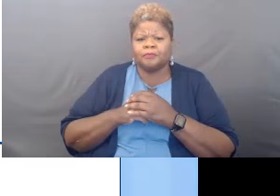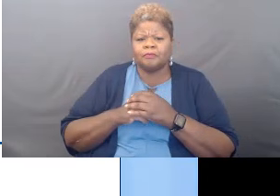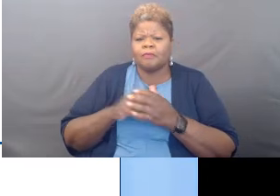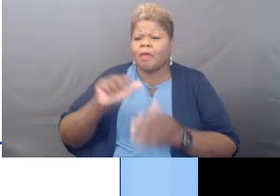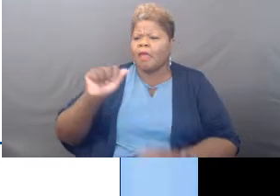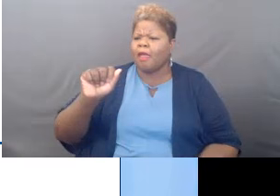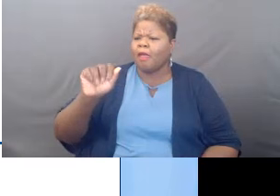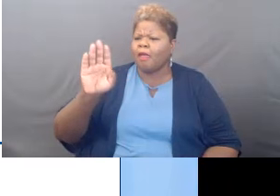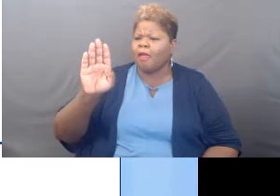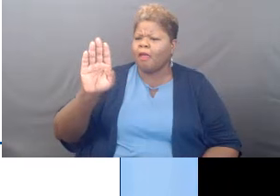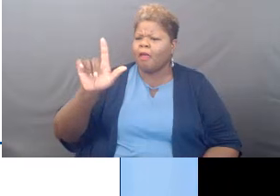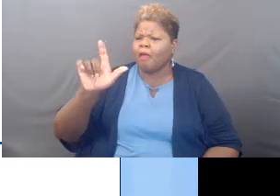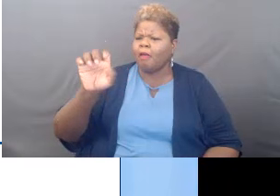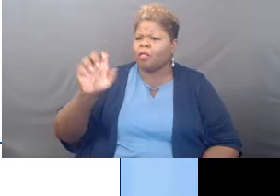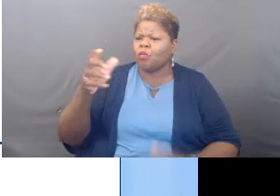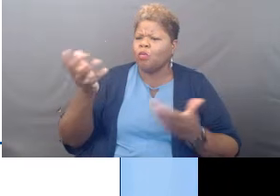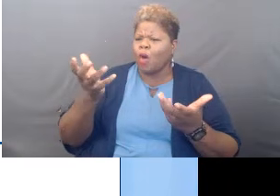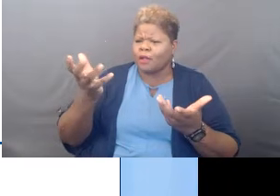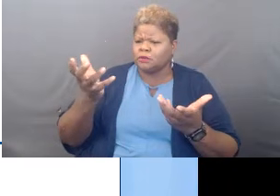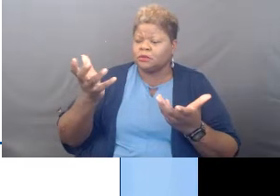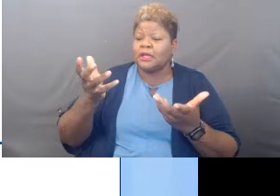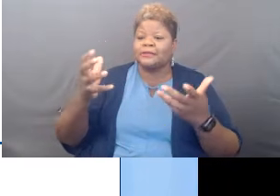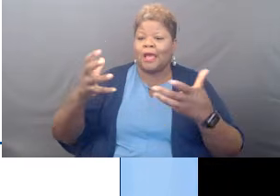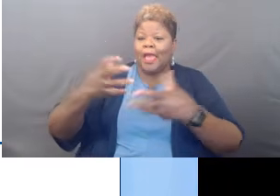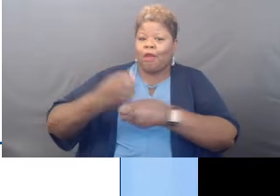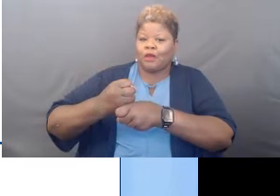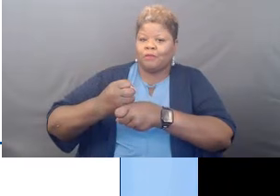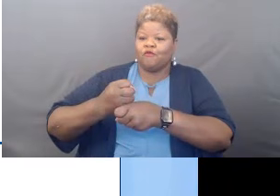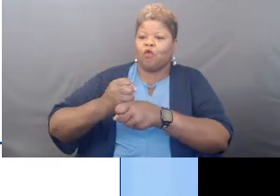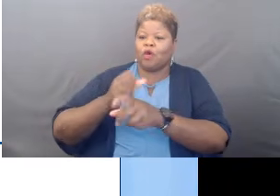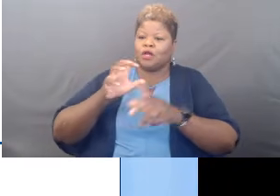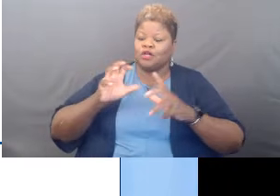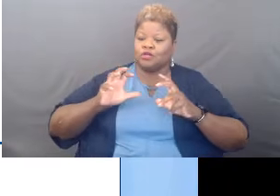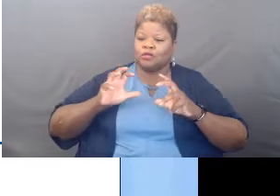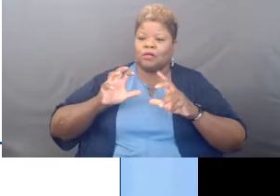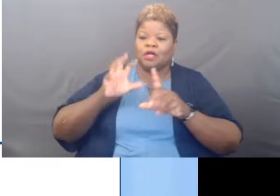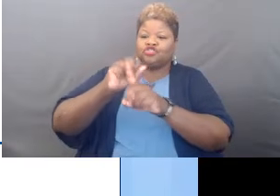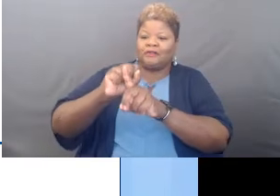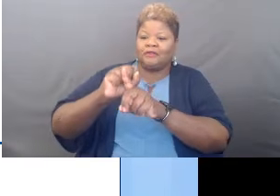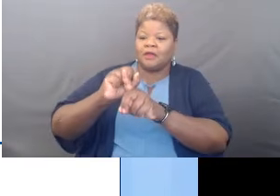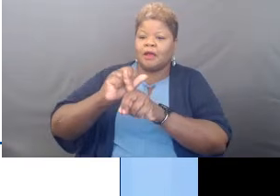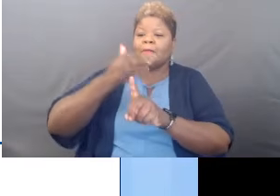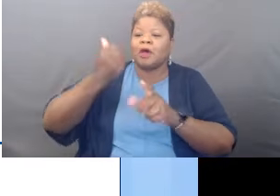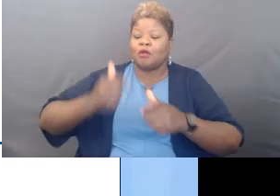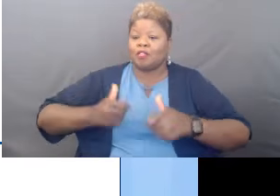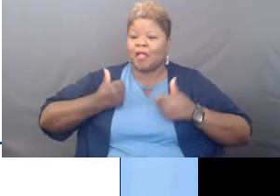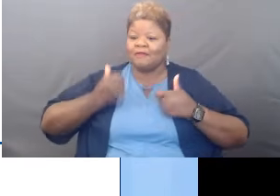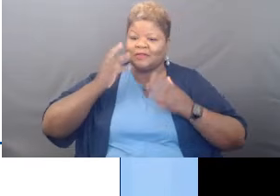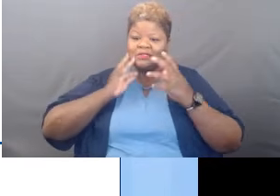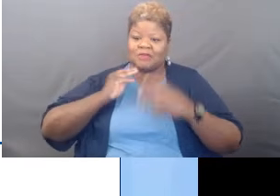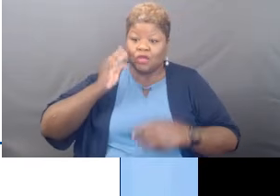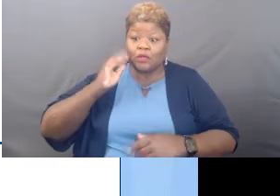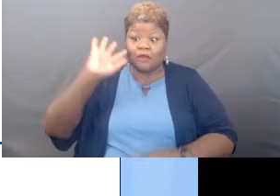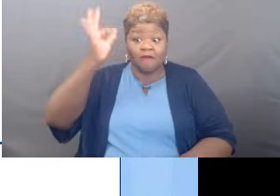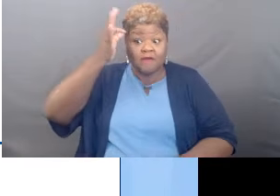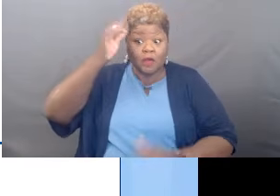ABLE? So ABLE is an acronym for Achieving a Better Life Experience. It is federal legislation that was passed